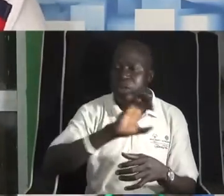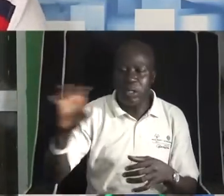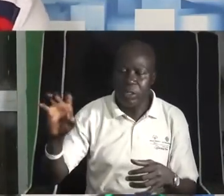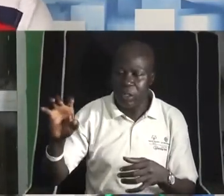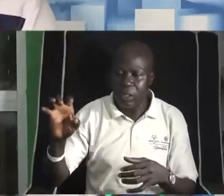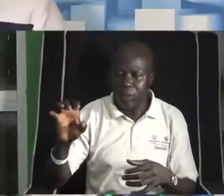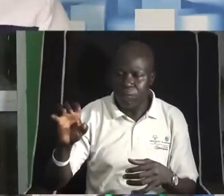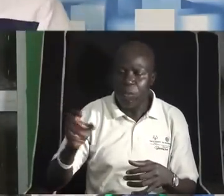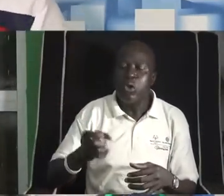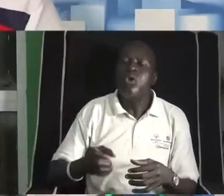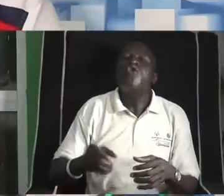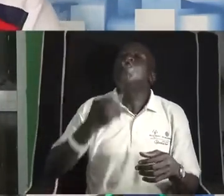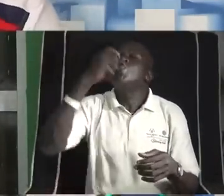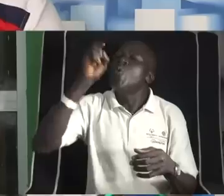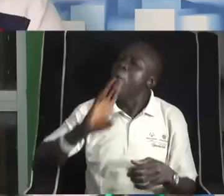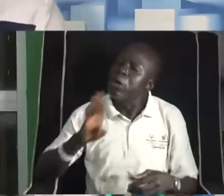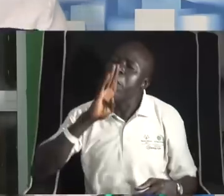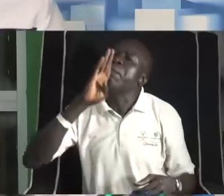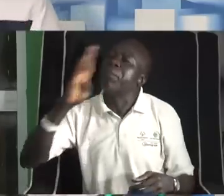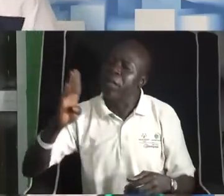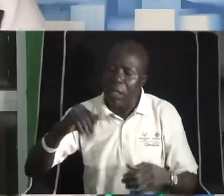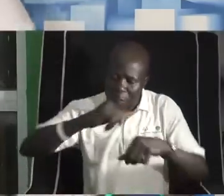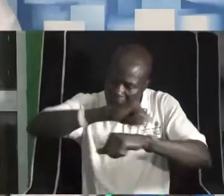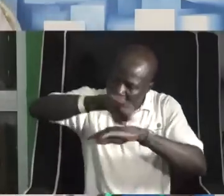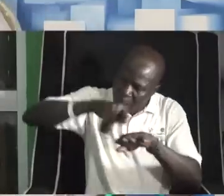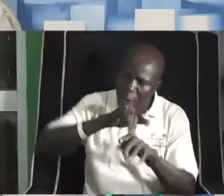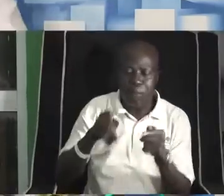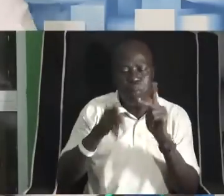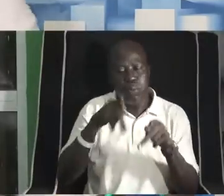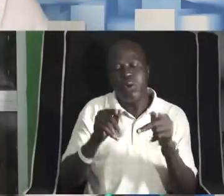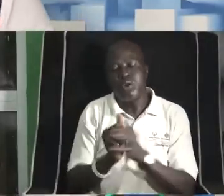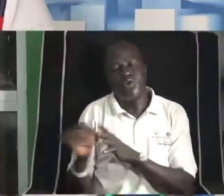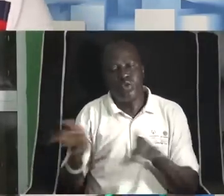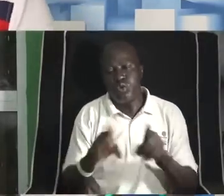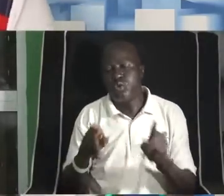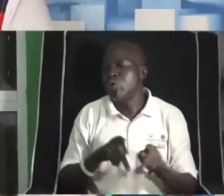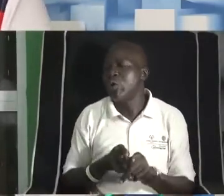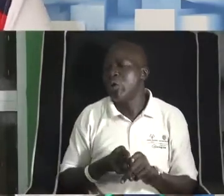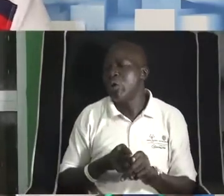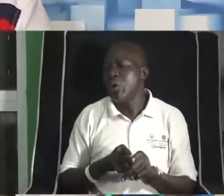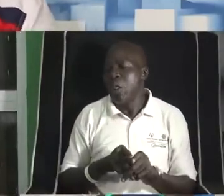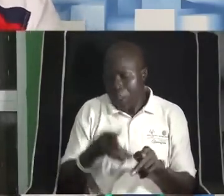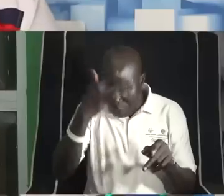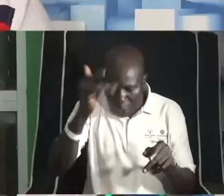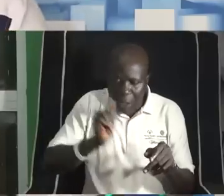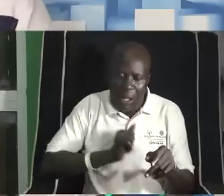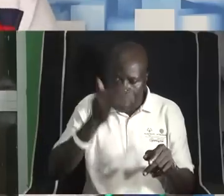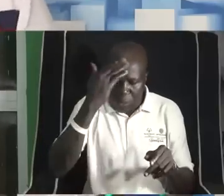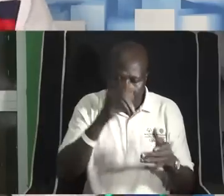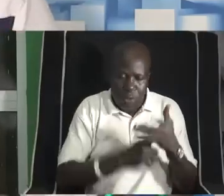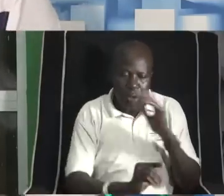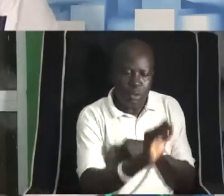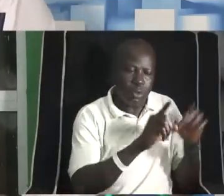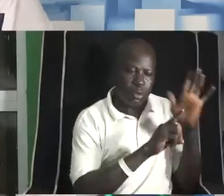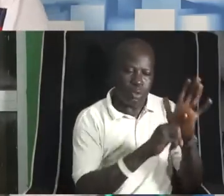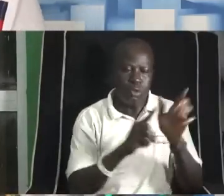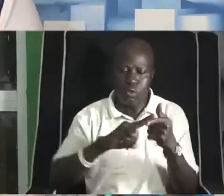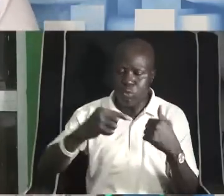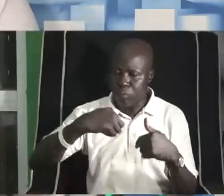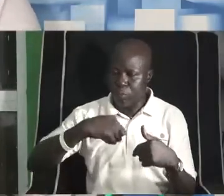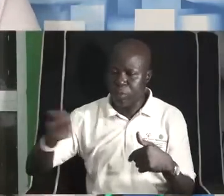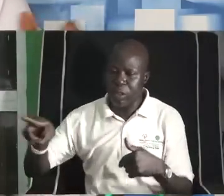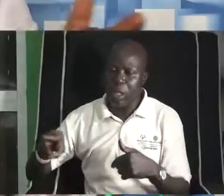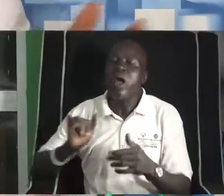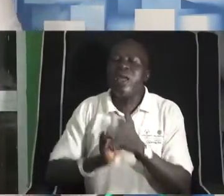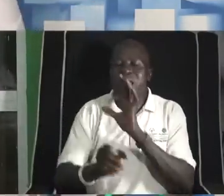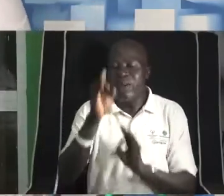for the day. Oh, God, must see later. I want you to my participate. You must not be part of the people that will participate. For the moment, to do a thing. Because I know what God has shown to you. In the